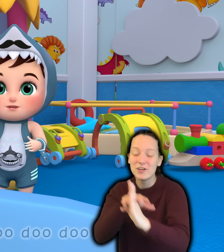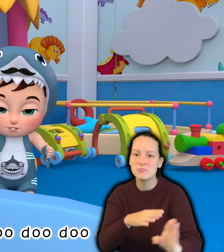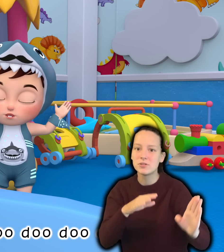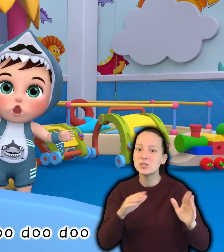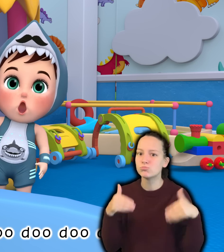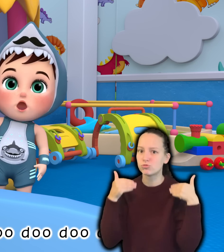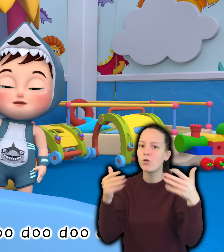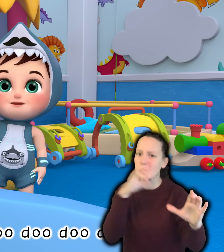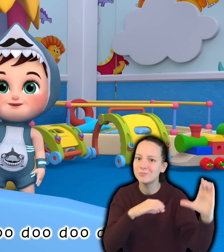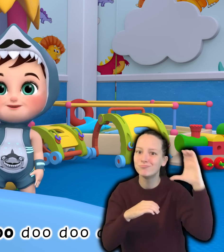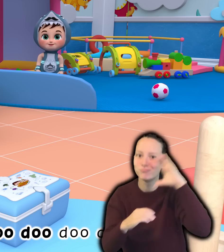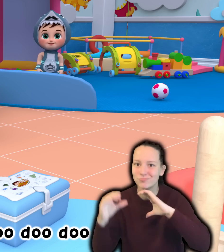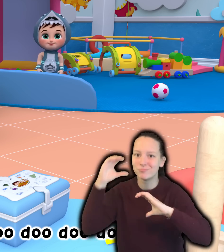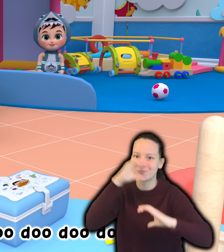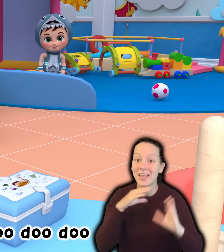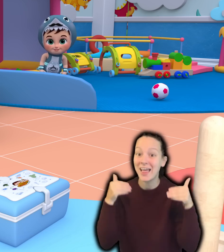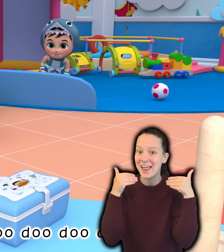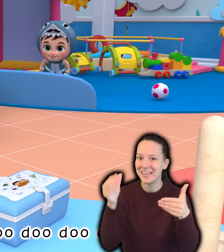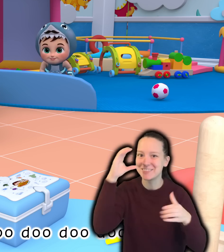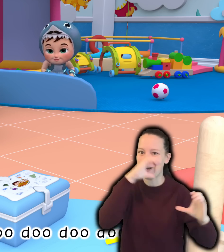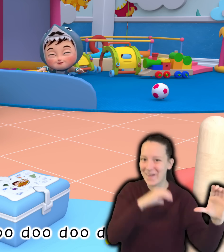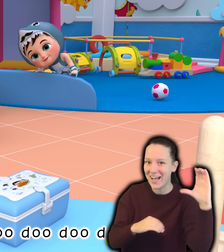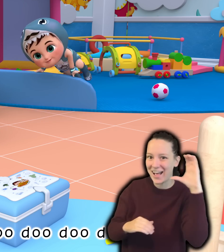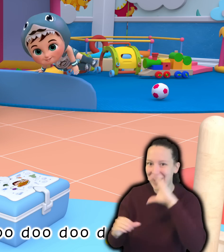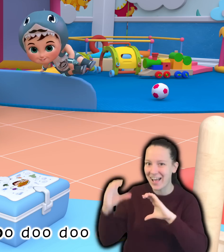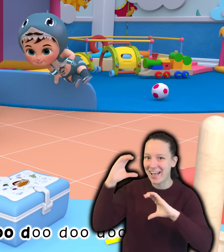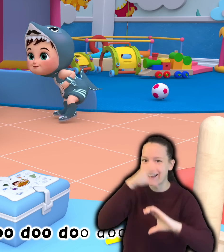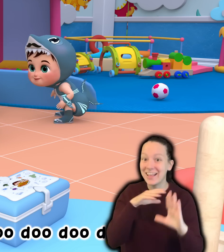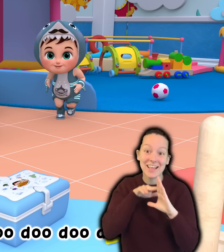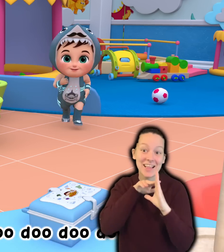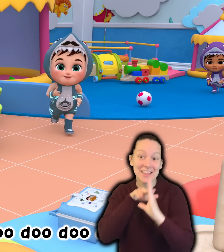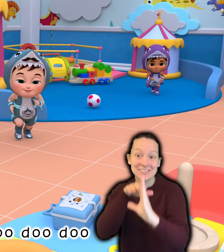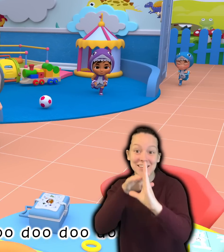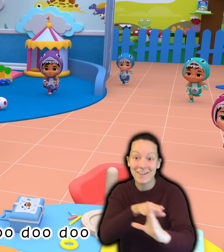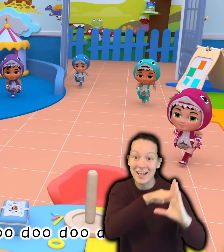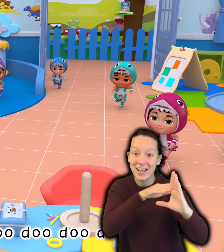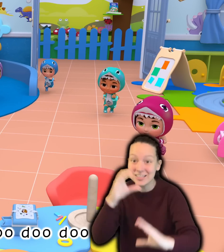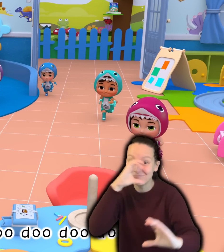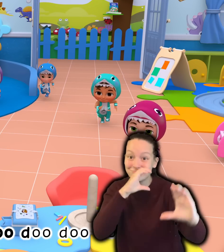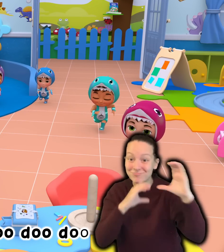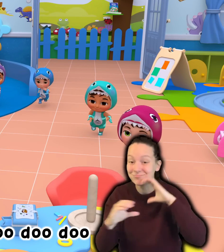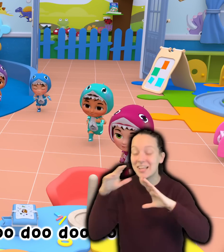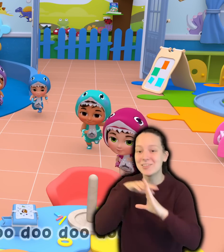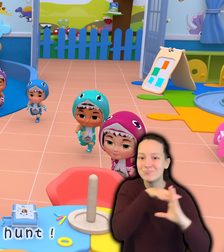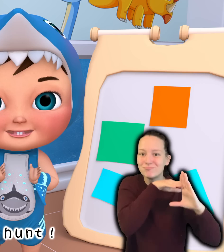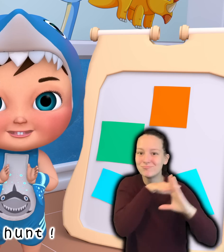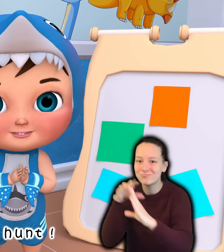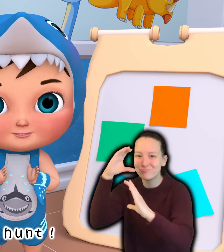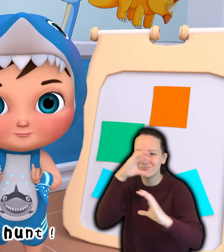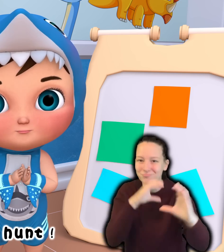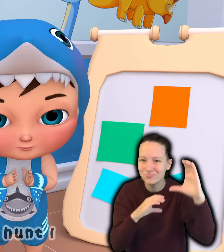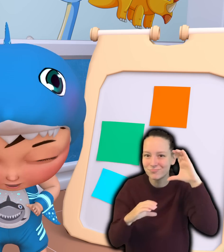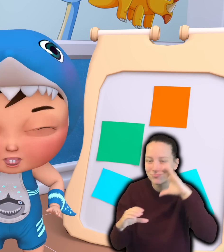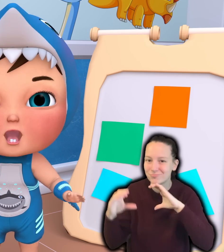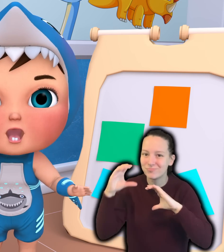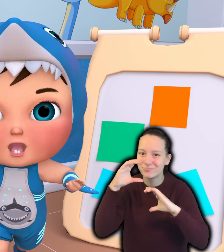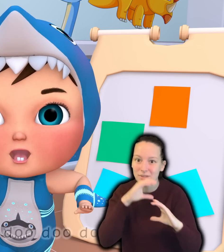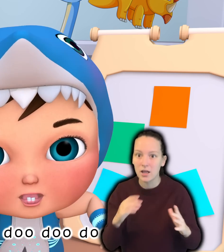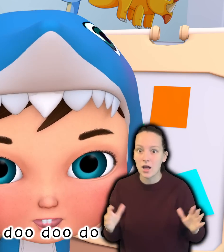Shark. Let's go hunt, let's go hunt, let's go hunt, let's go